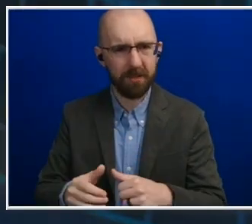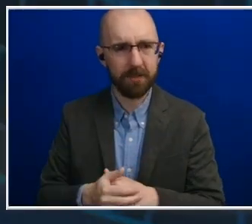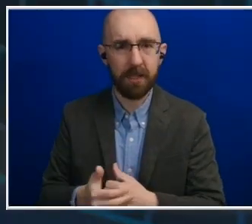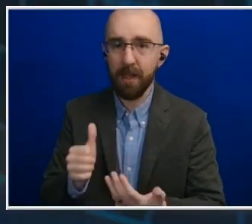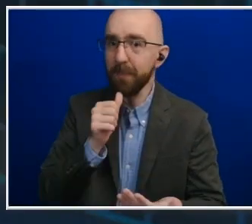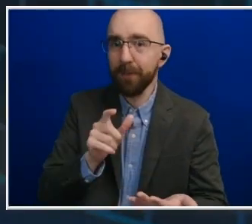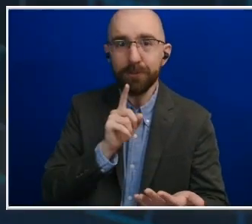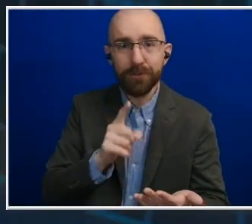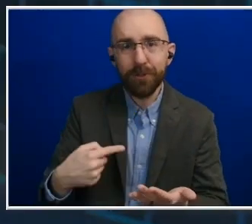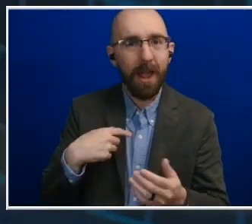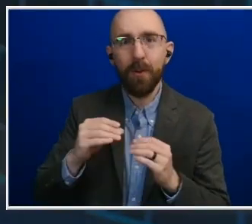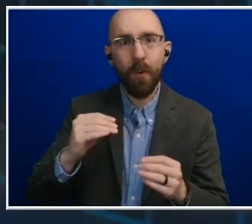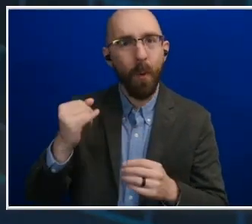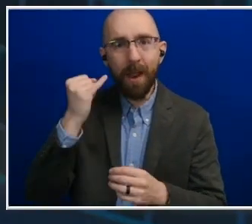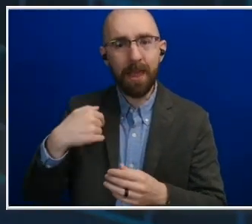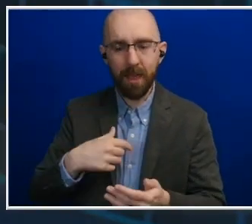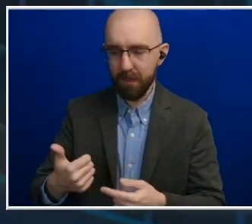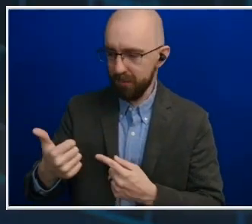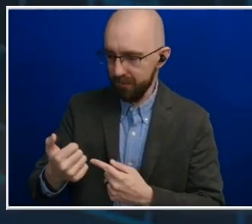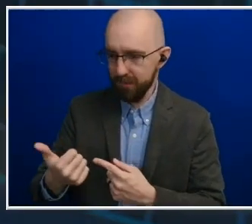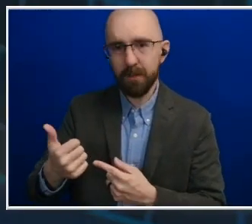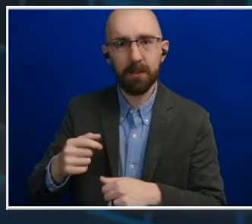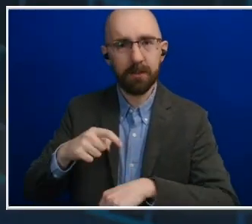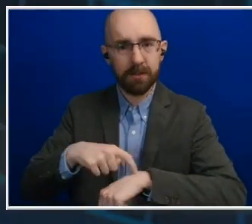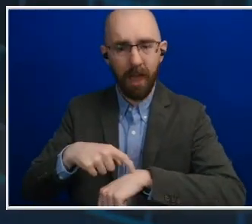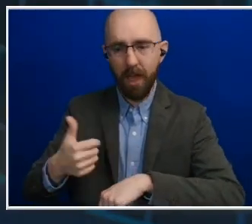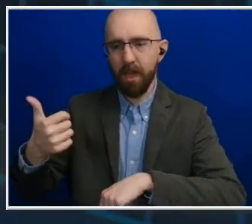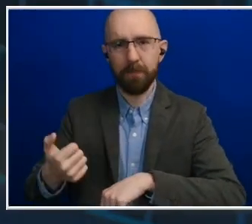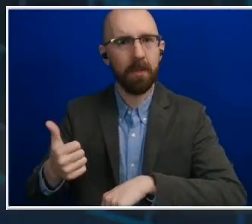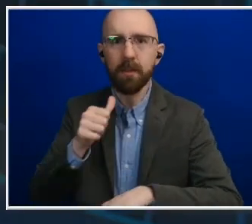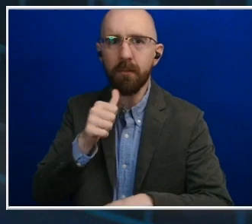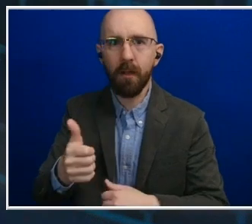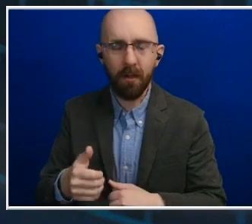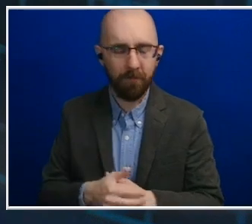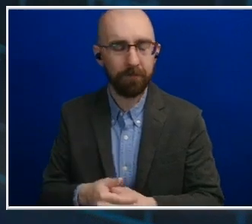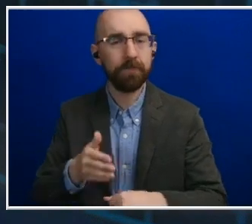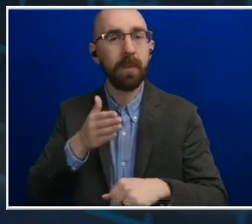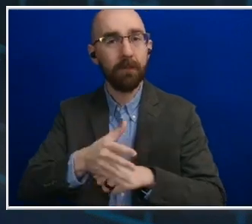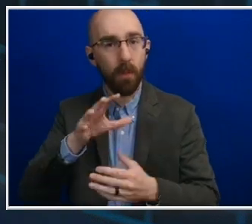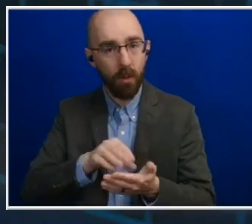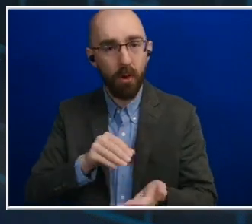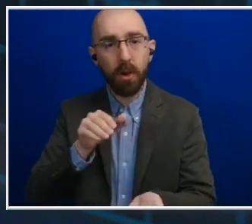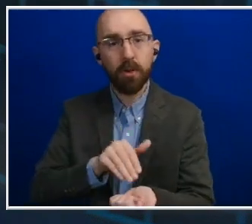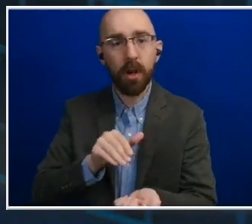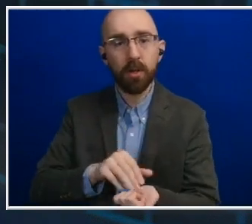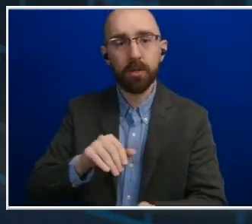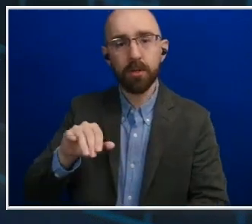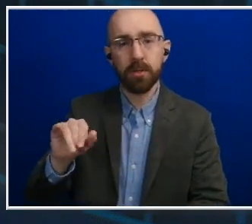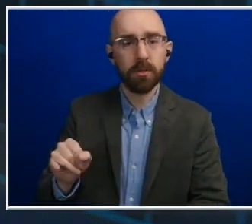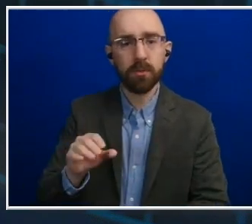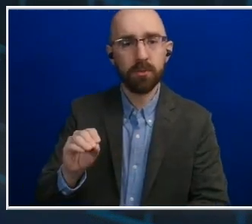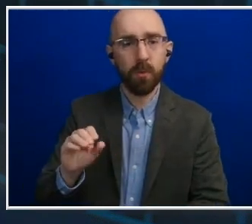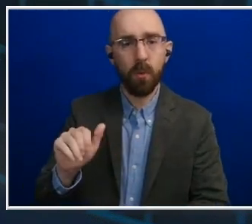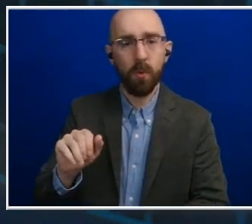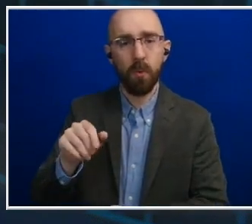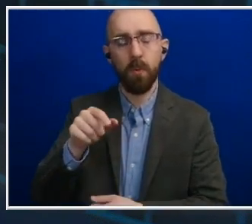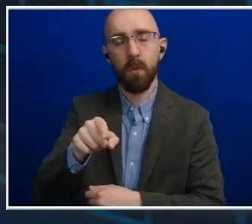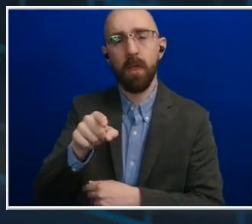what it was, so we weren't tracking them, but after we learned, after Dr. Ulloa, diagnosed me